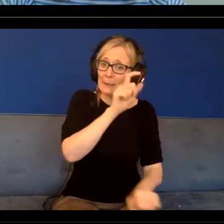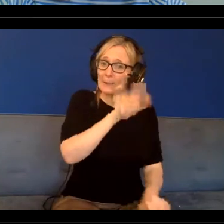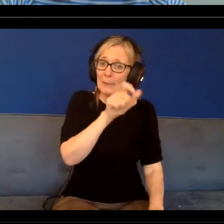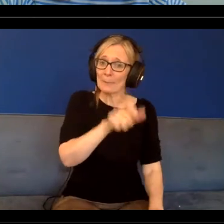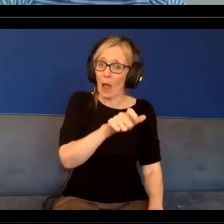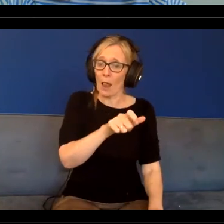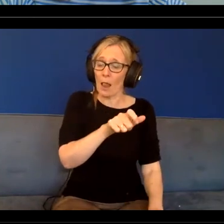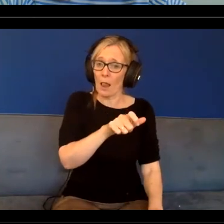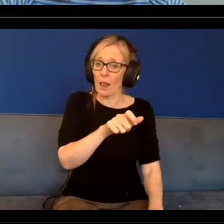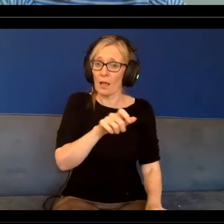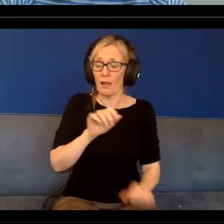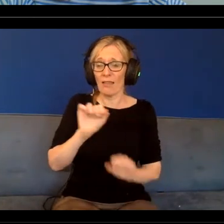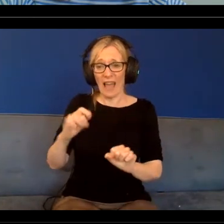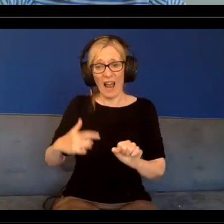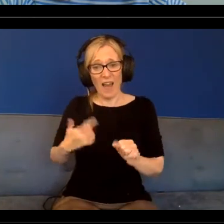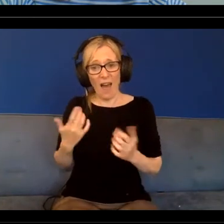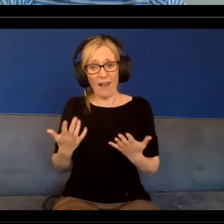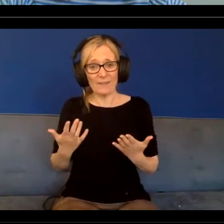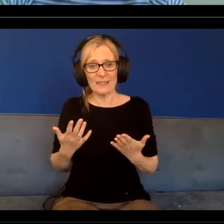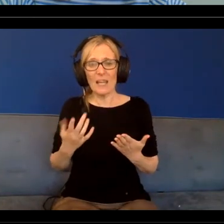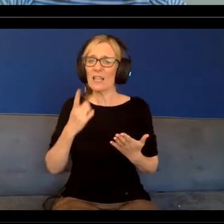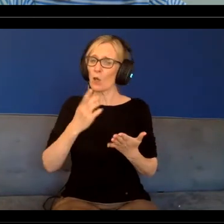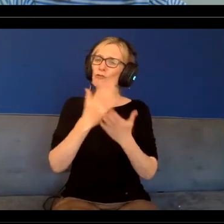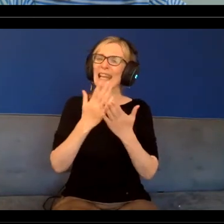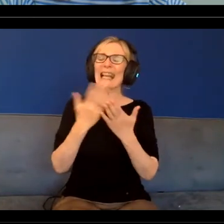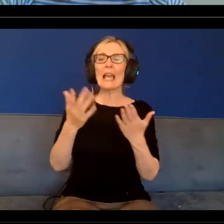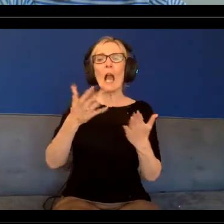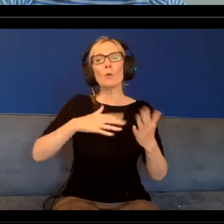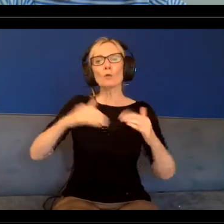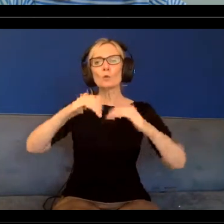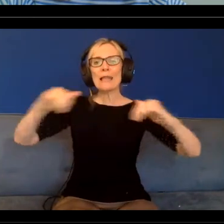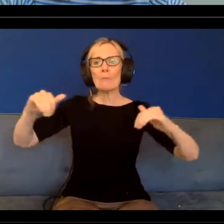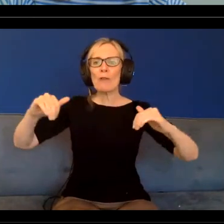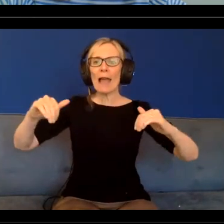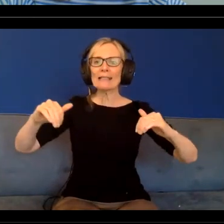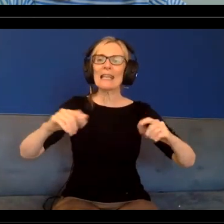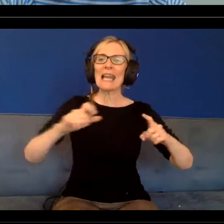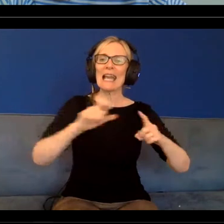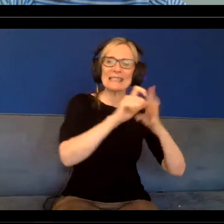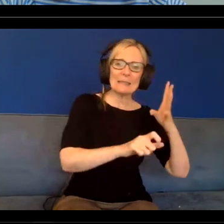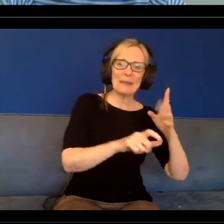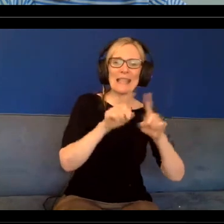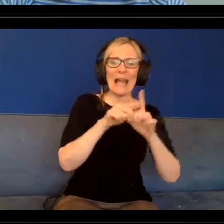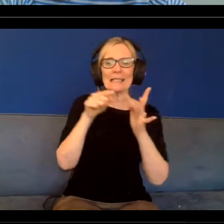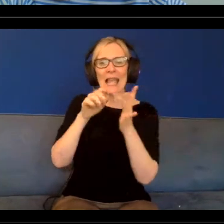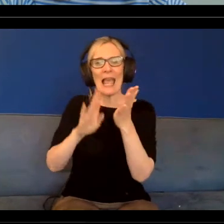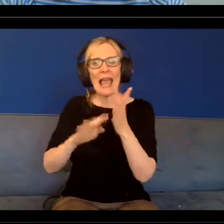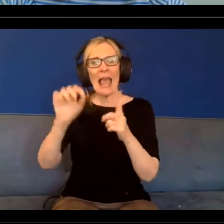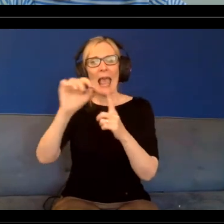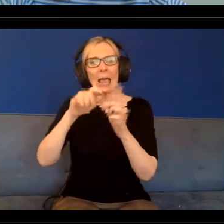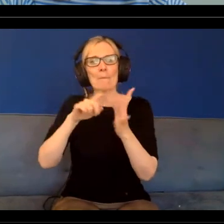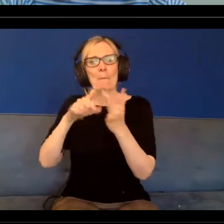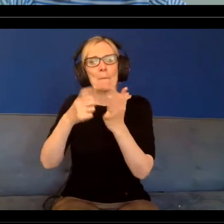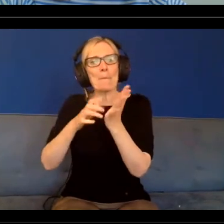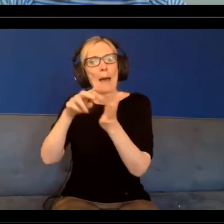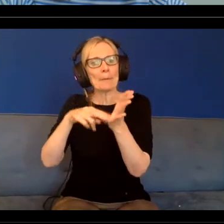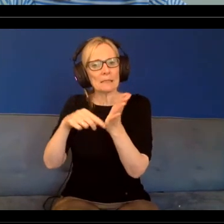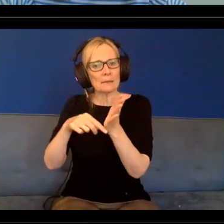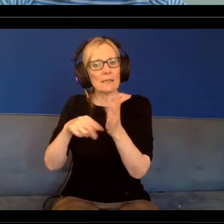lives. So just making a quick distinction between those two things from a sort of a social model and a medical model perspective.